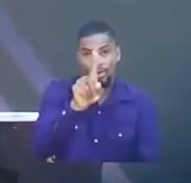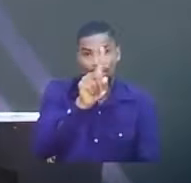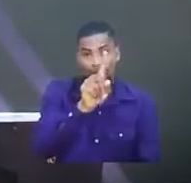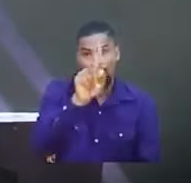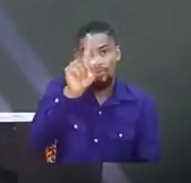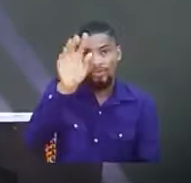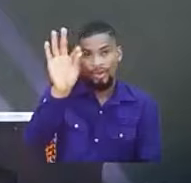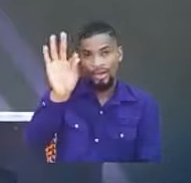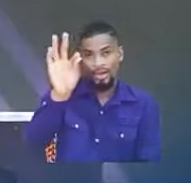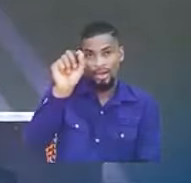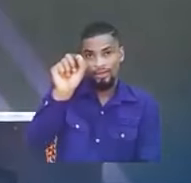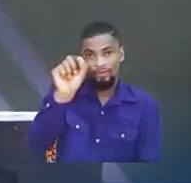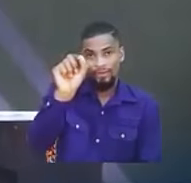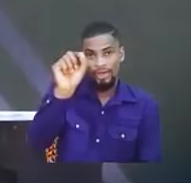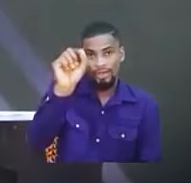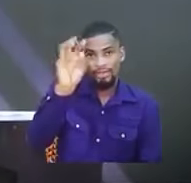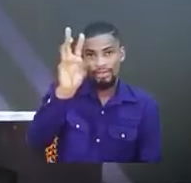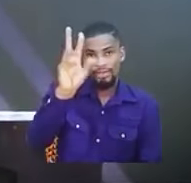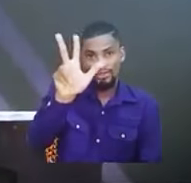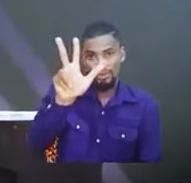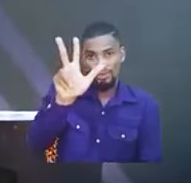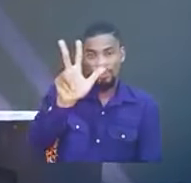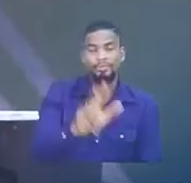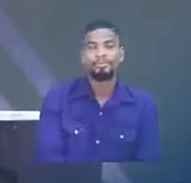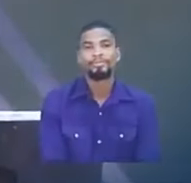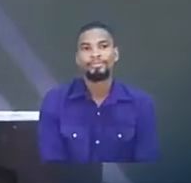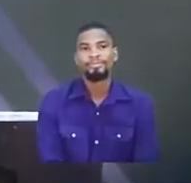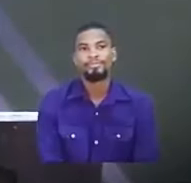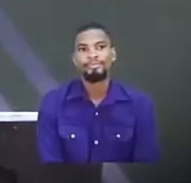119, verse 63.